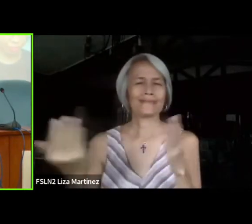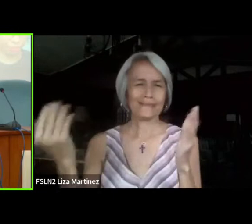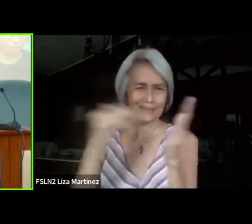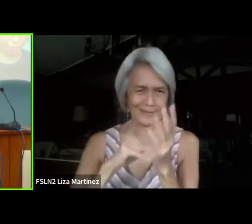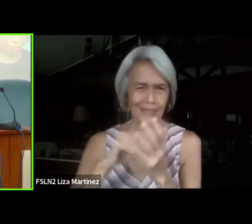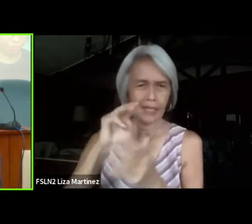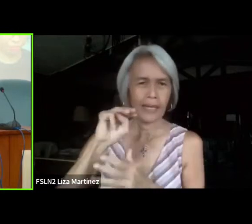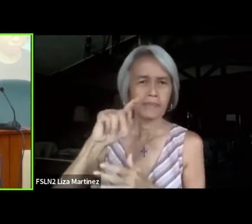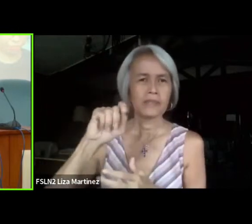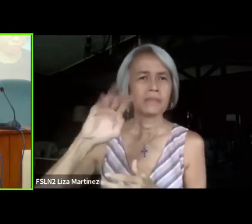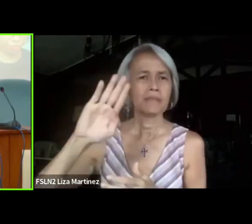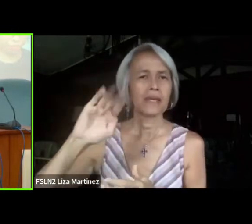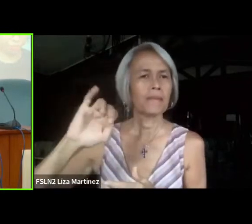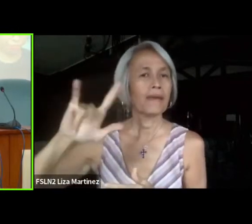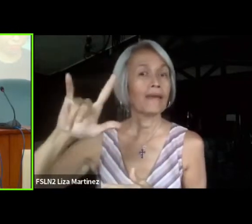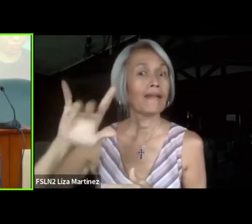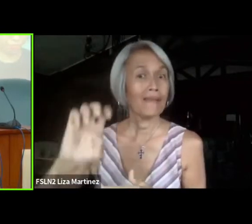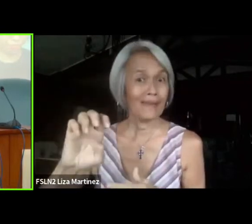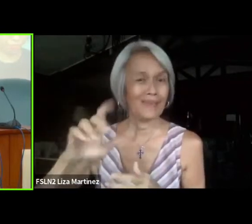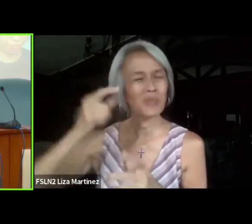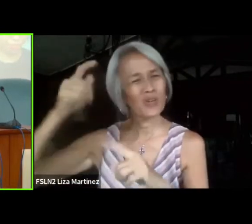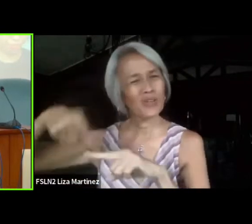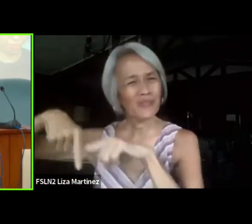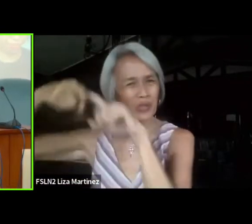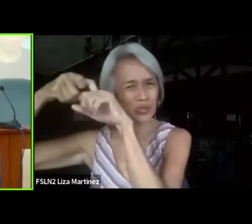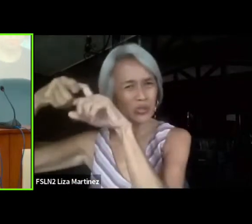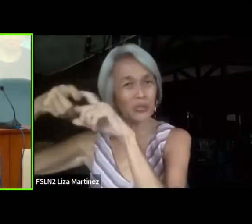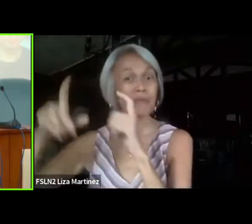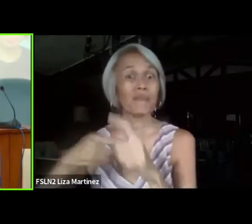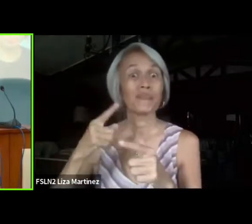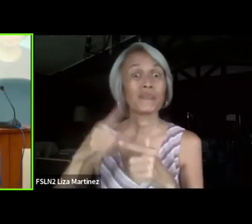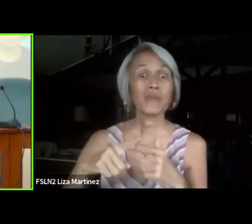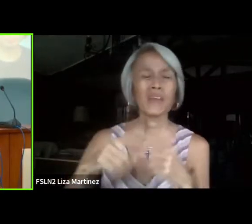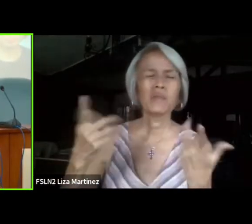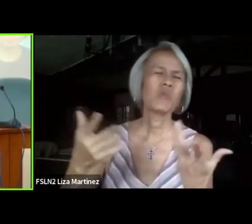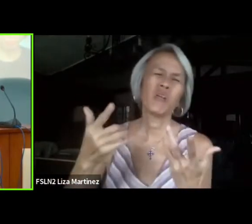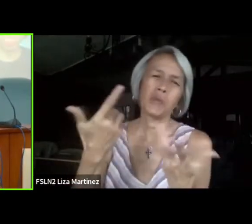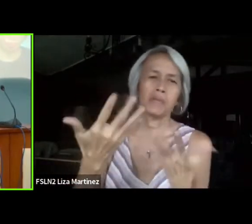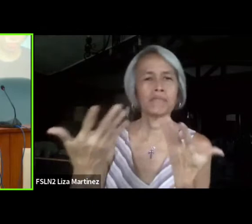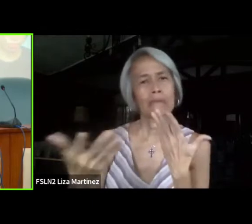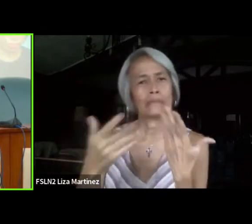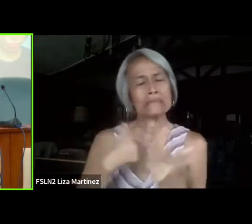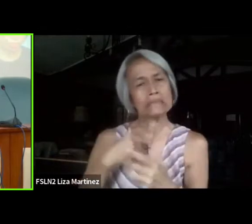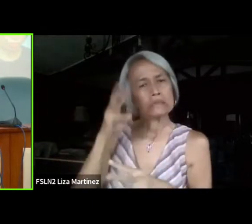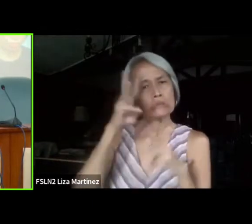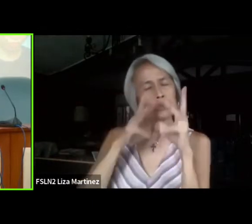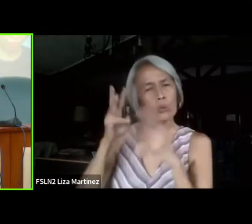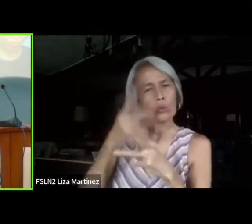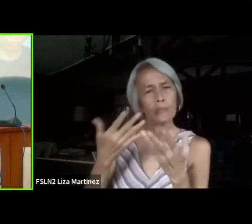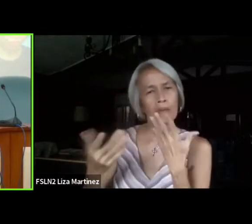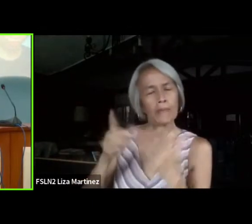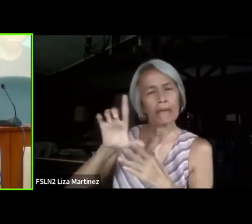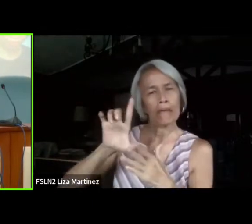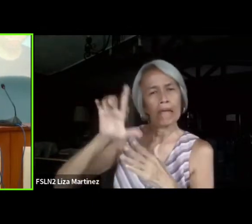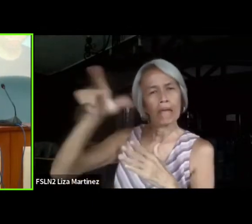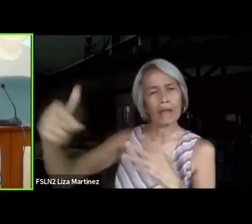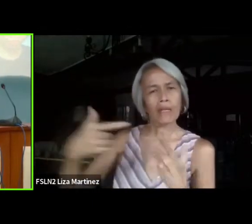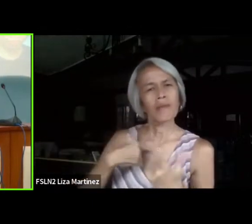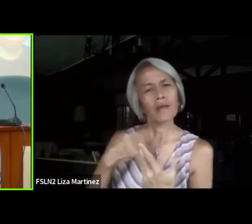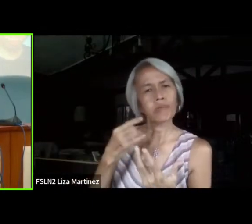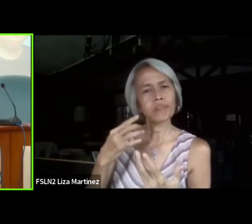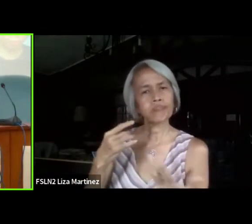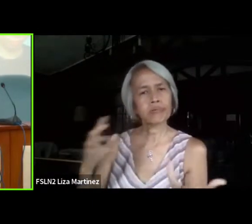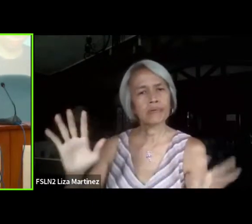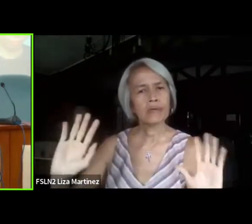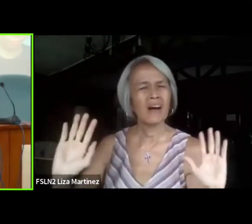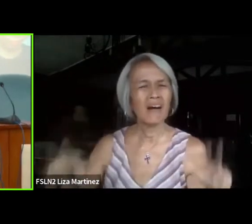that's possible. And yung pong kanina, to address yung mga tinatamad na daw, pakatamarina, etc., that can be addressed administratively. For your